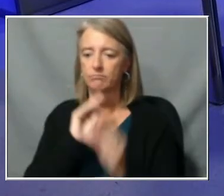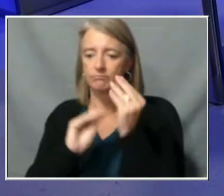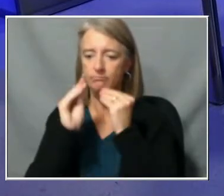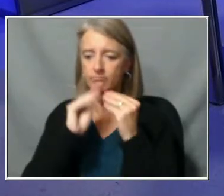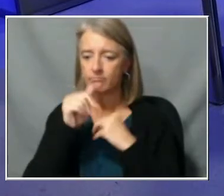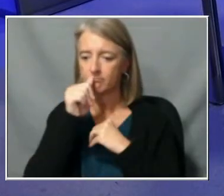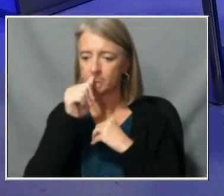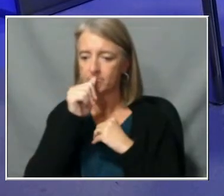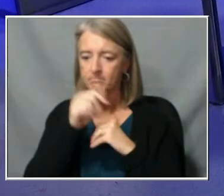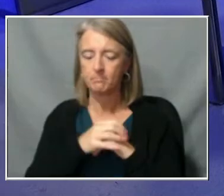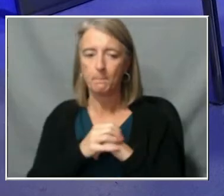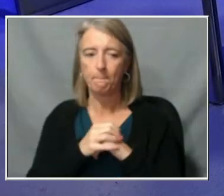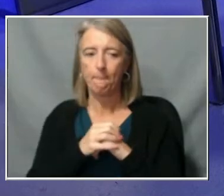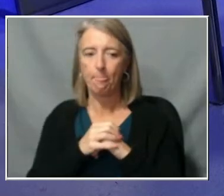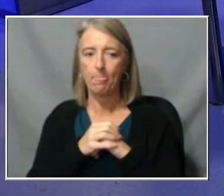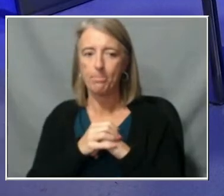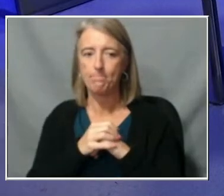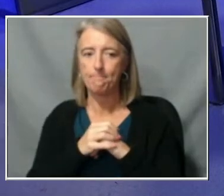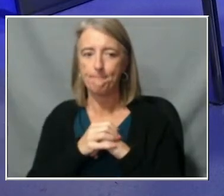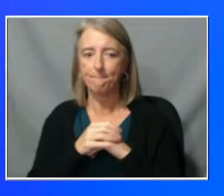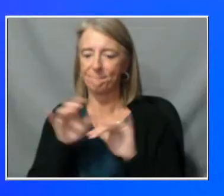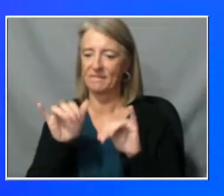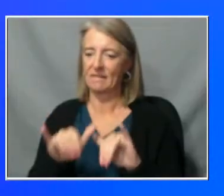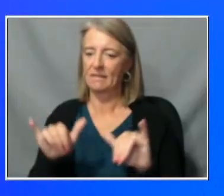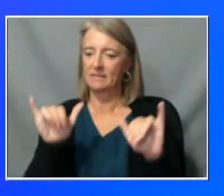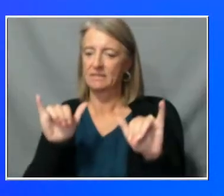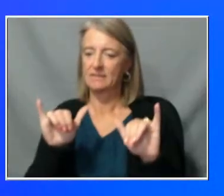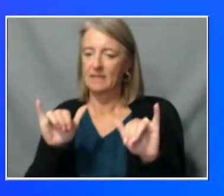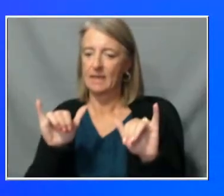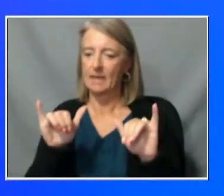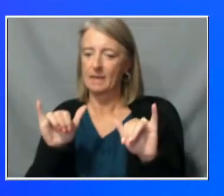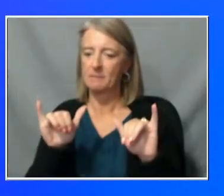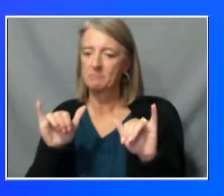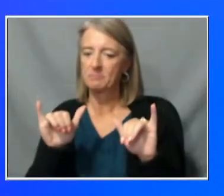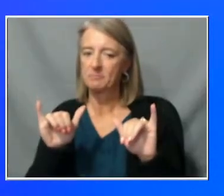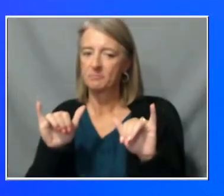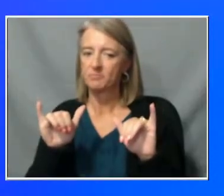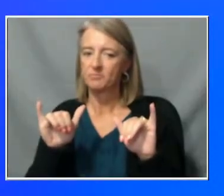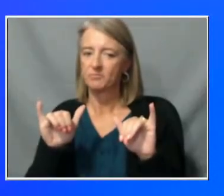age? I'm pretty much the same as Merle, yes, as far as